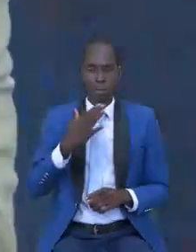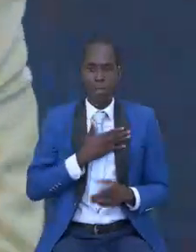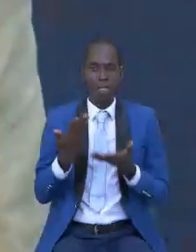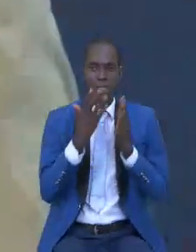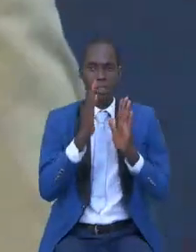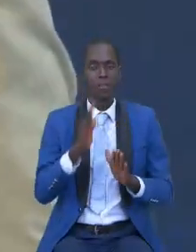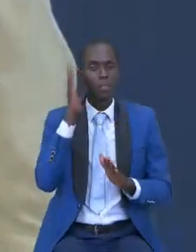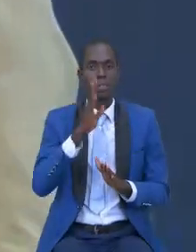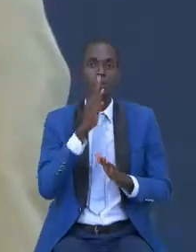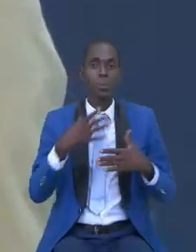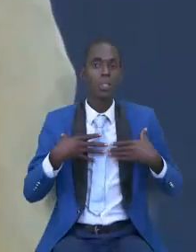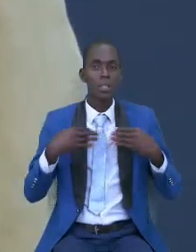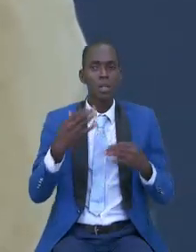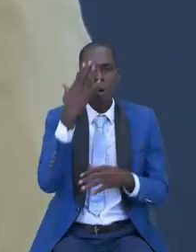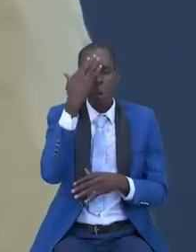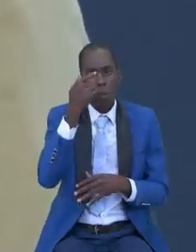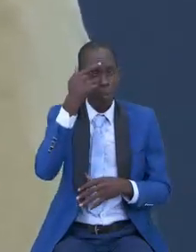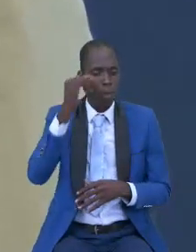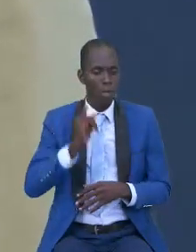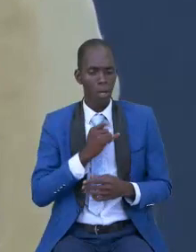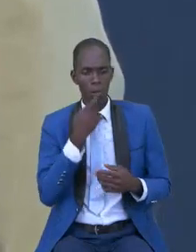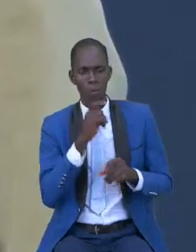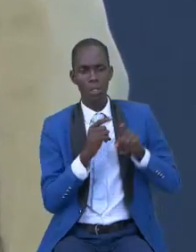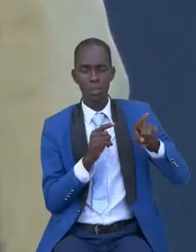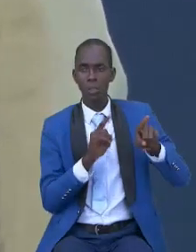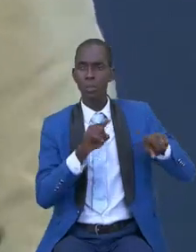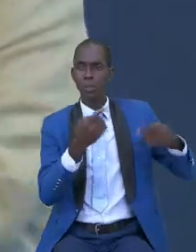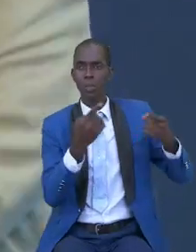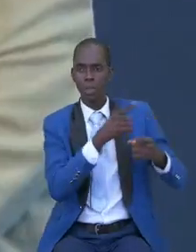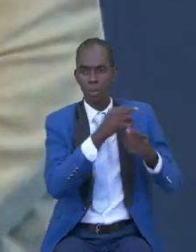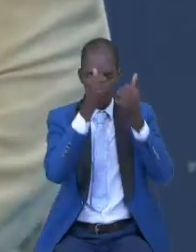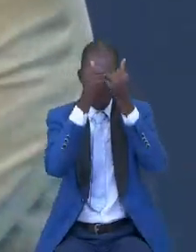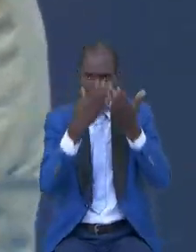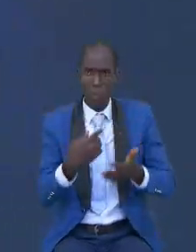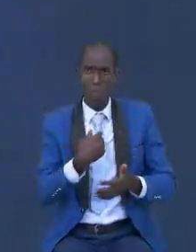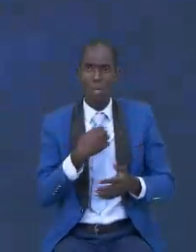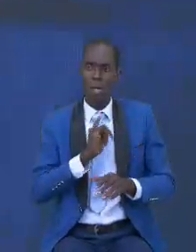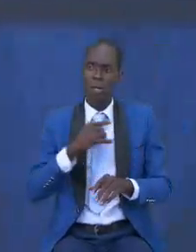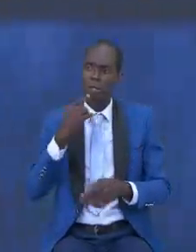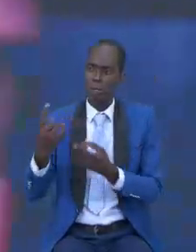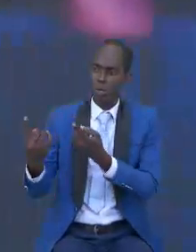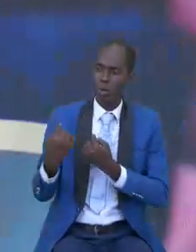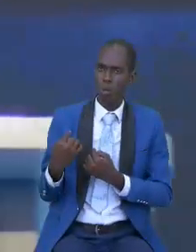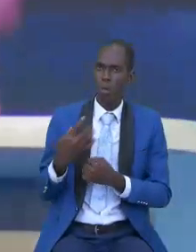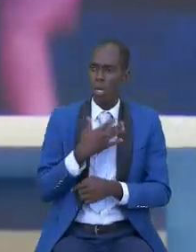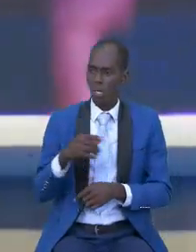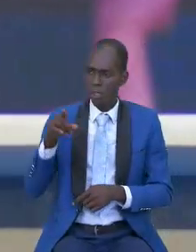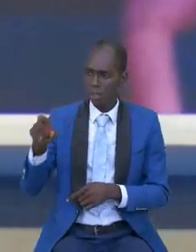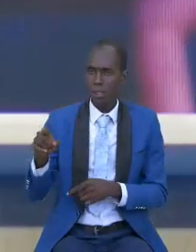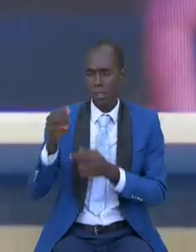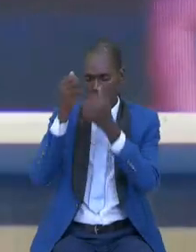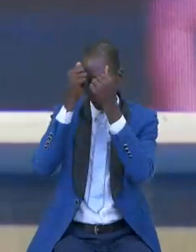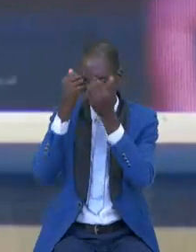be healed. Because I say to this one, go, and he goeth. And to this one, come, and